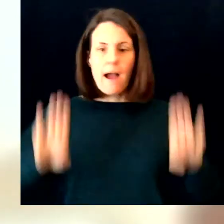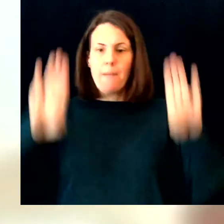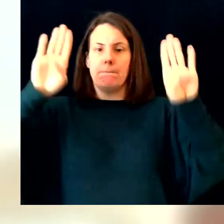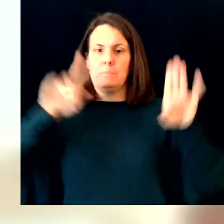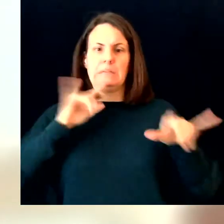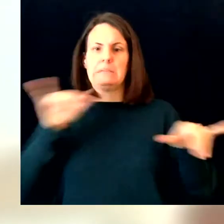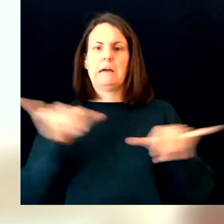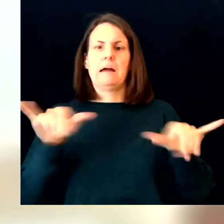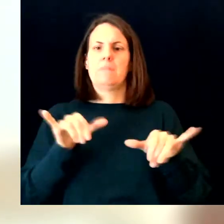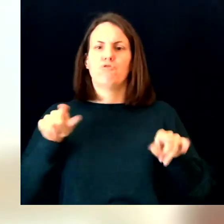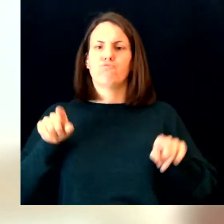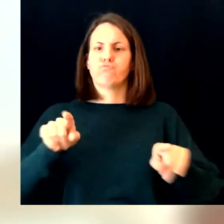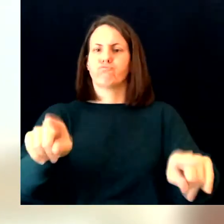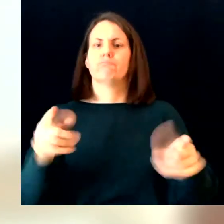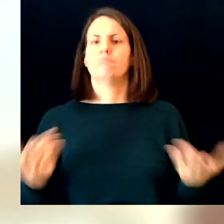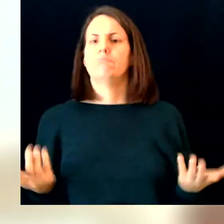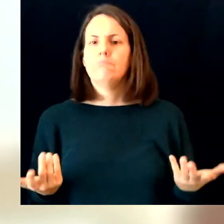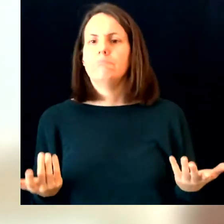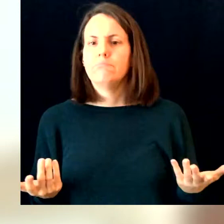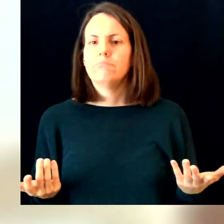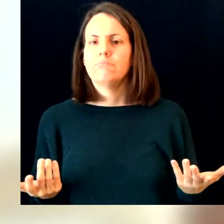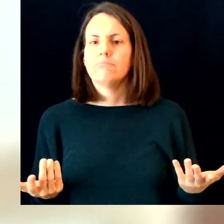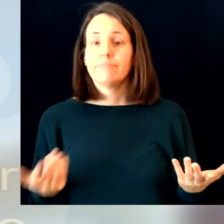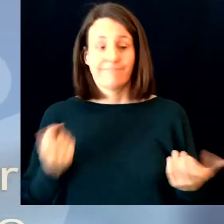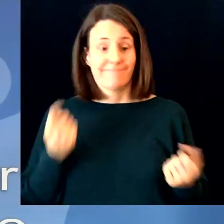are in the epidemic, and we use it for that reason.